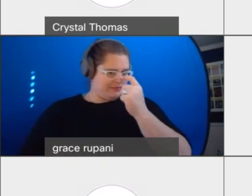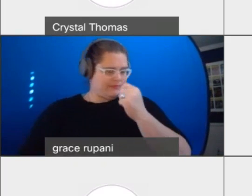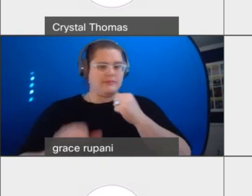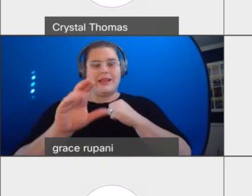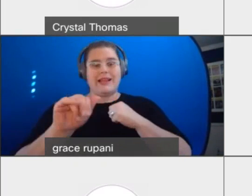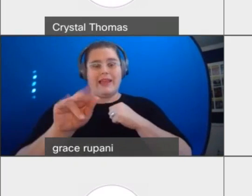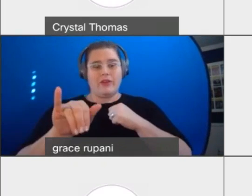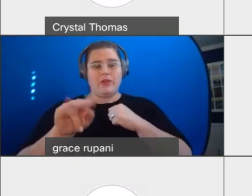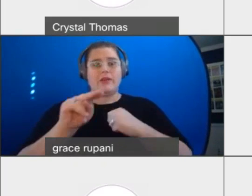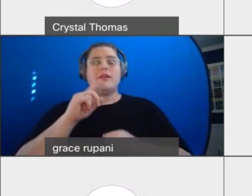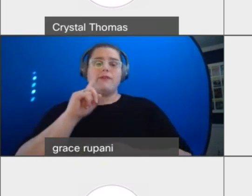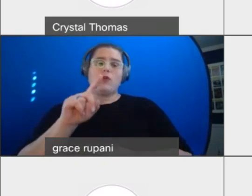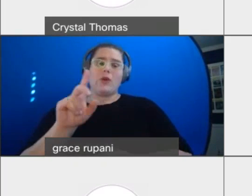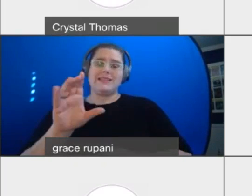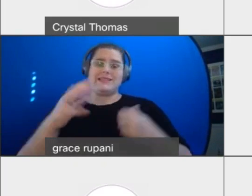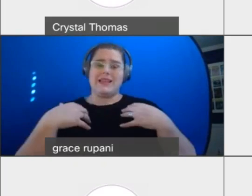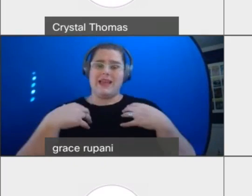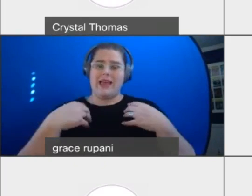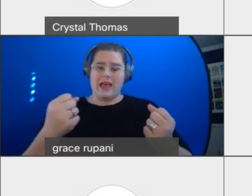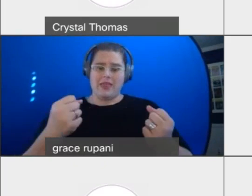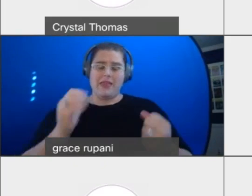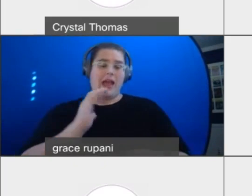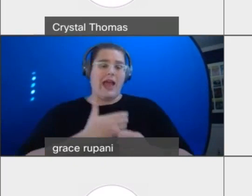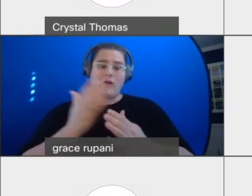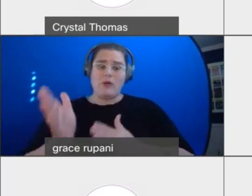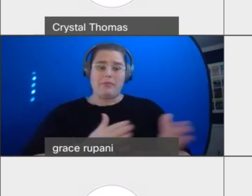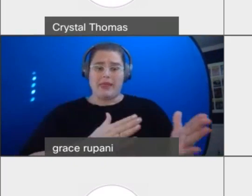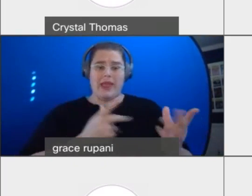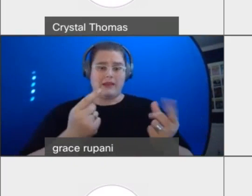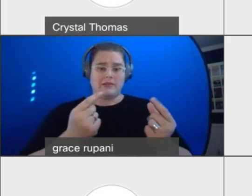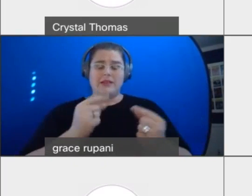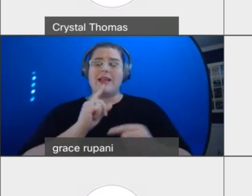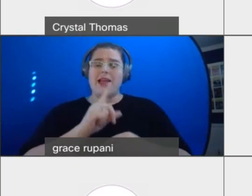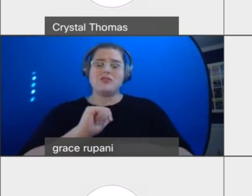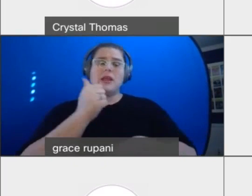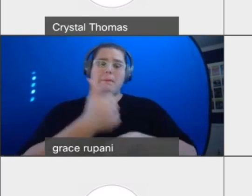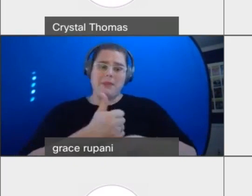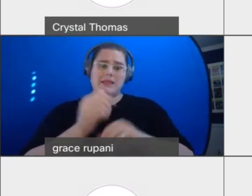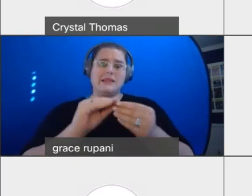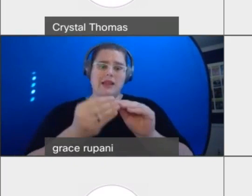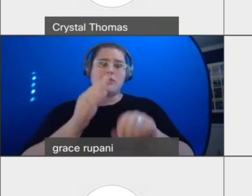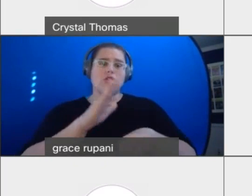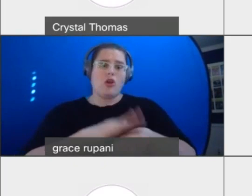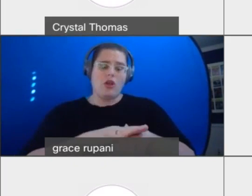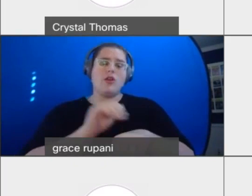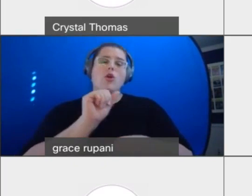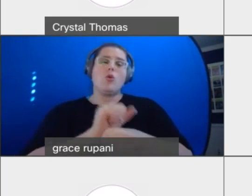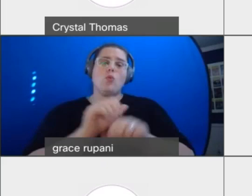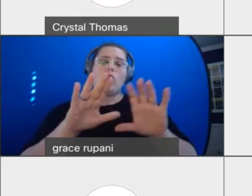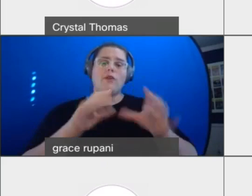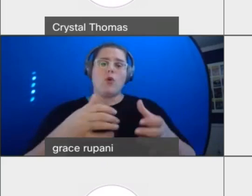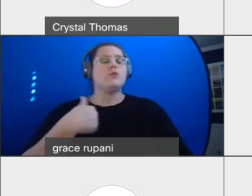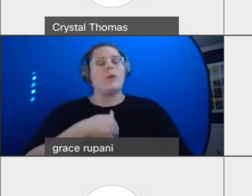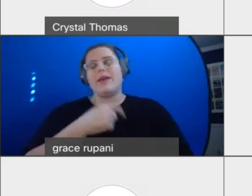COVID vaccine task force, our plan is to actually base our numbers on the workforce. We understand that there are so